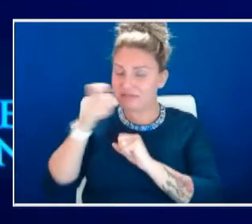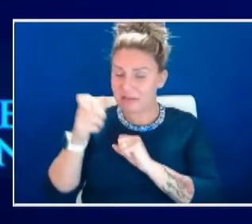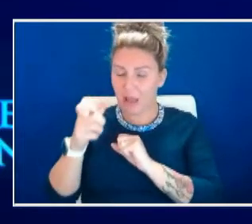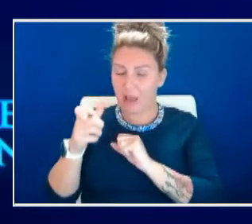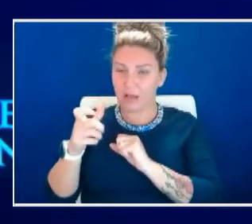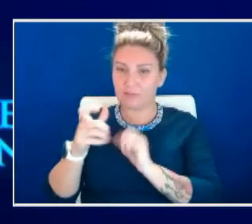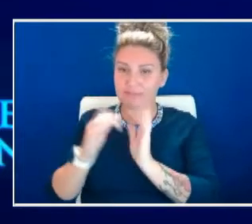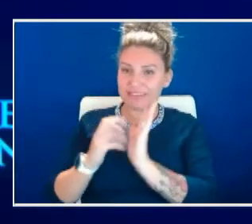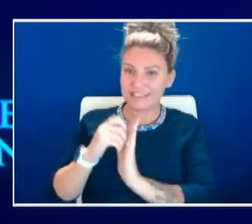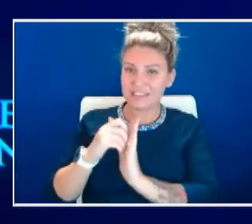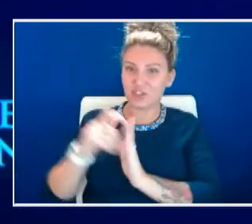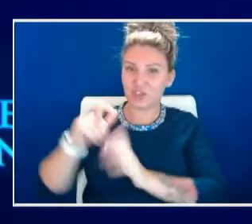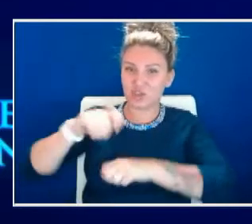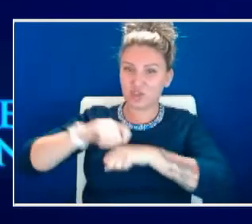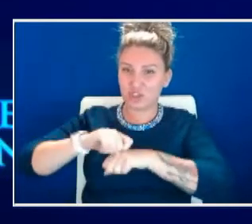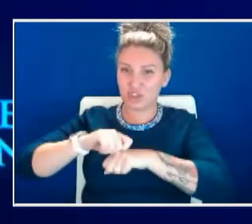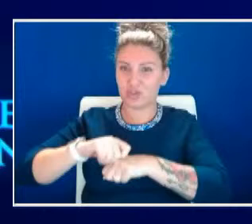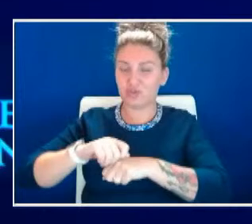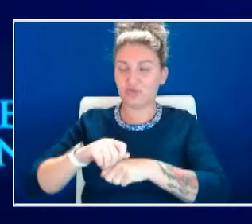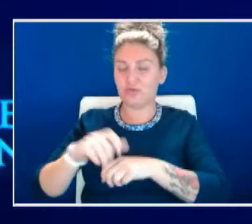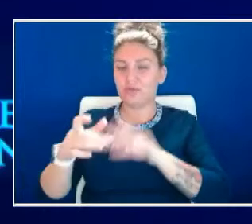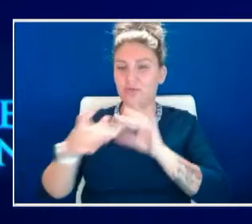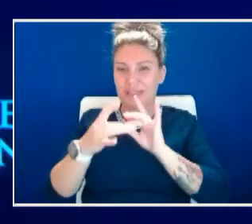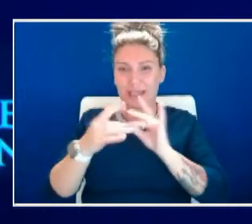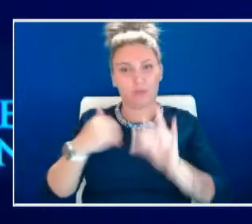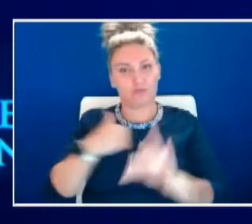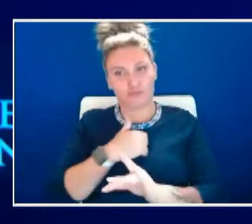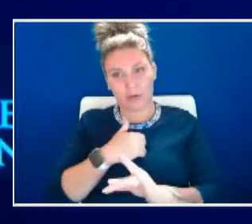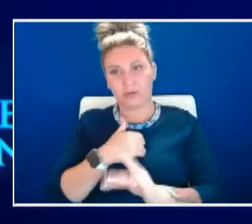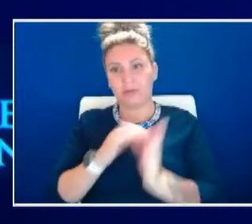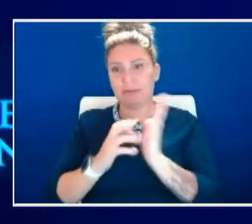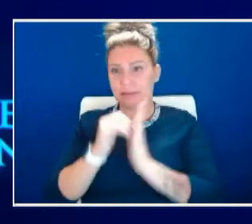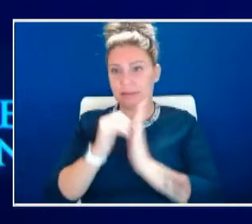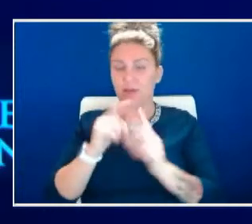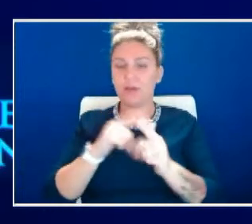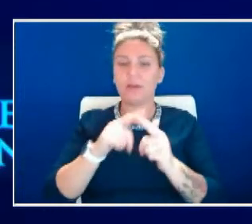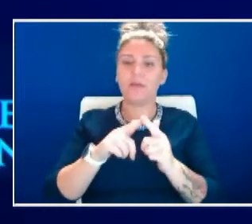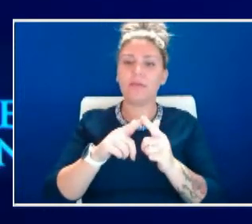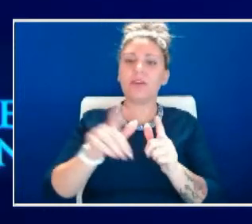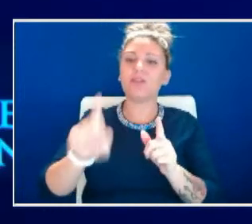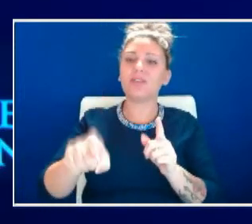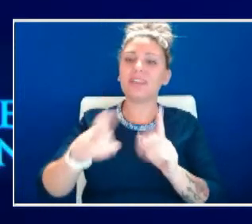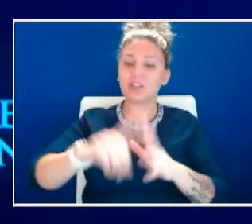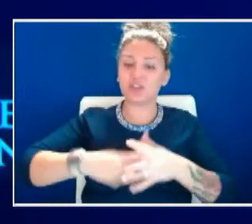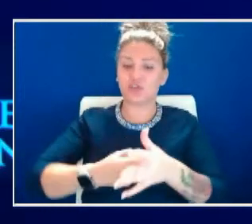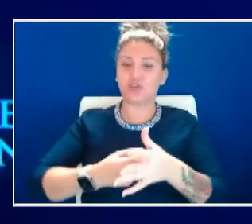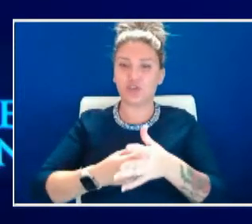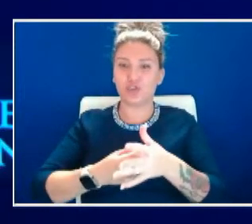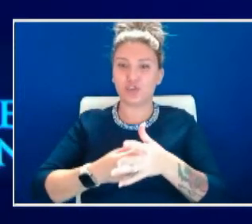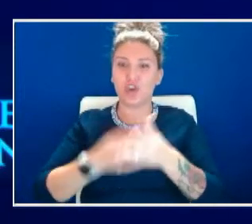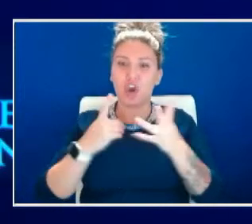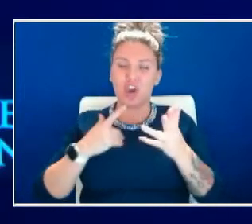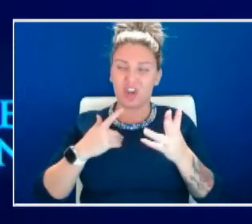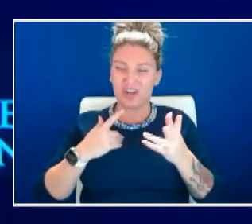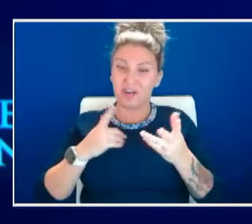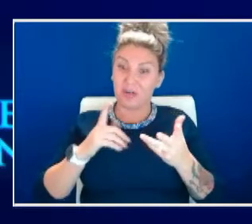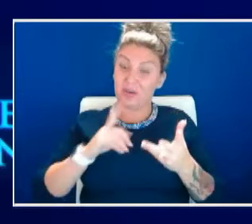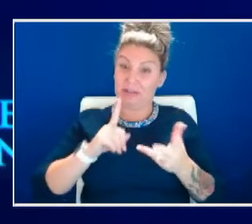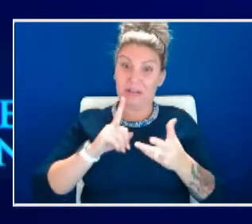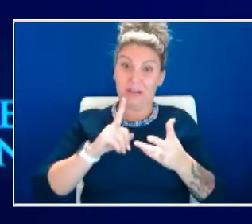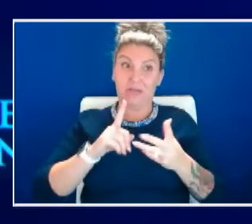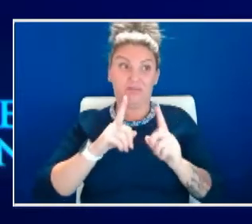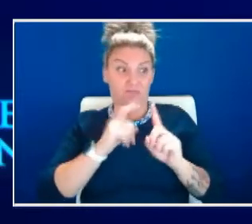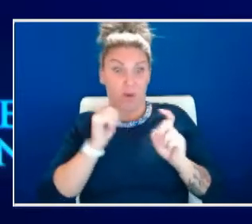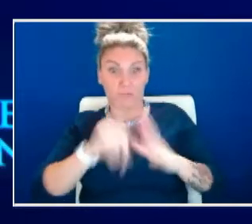we're talking about breast cancer. And then what you have to do is you have to start from the ground up and rebuild the breast in that way, as